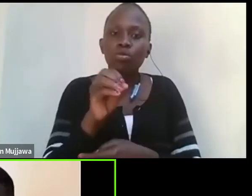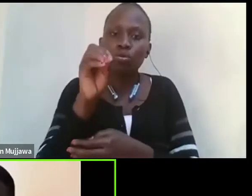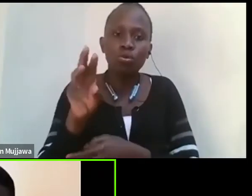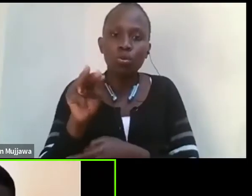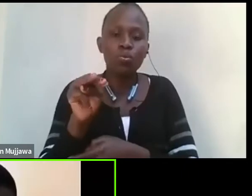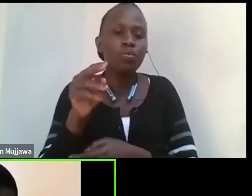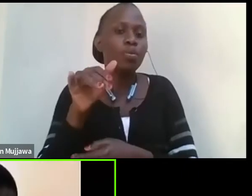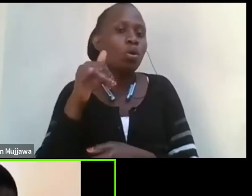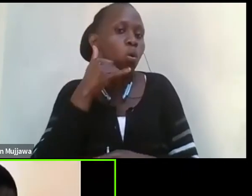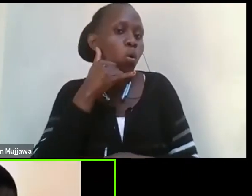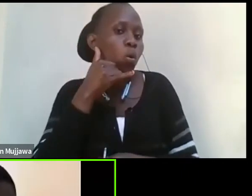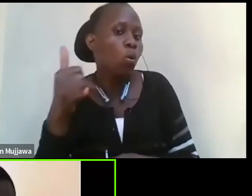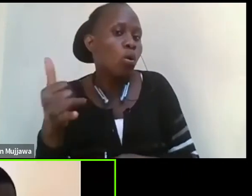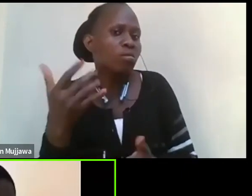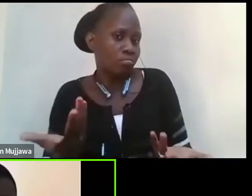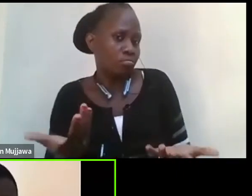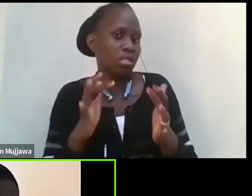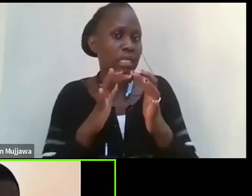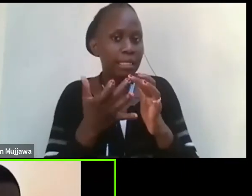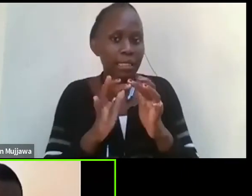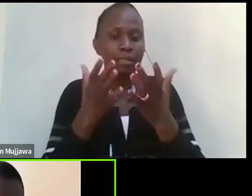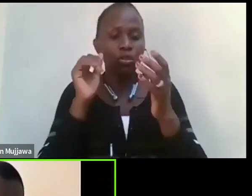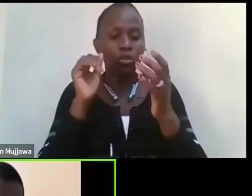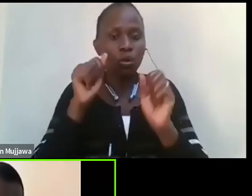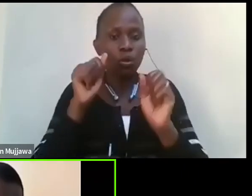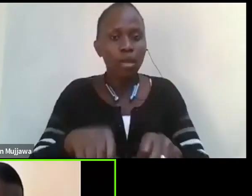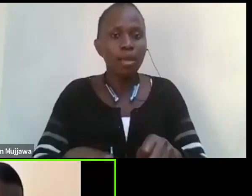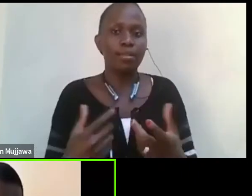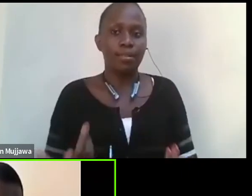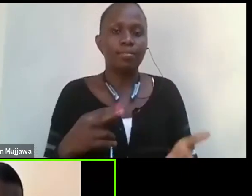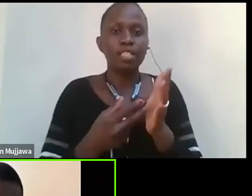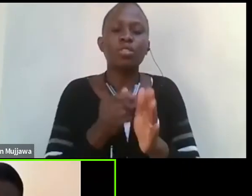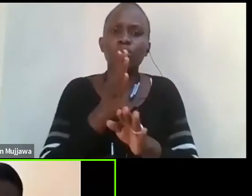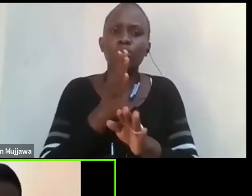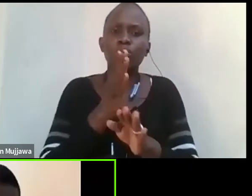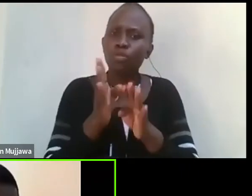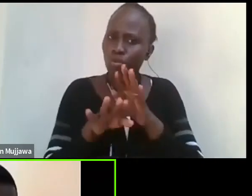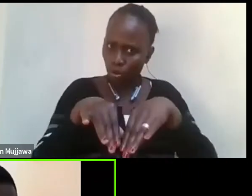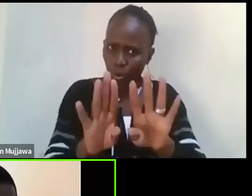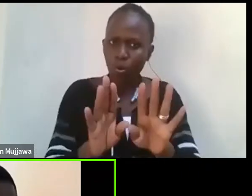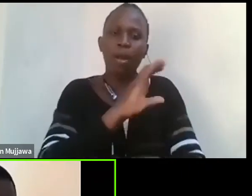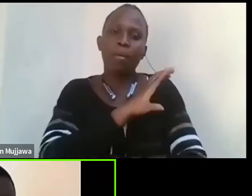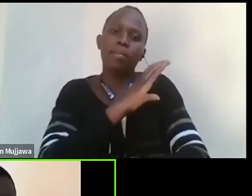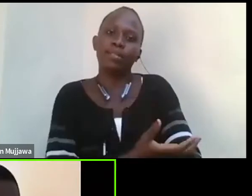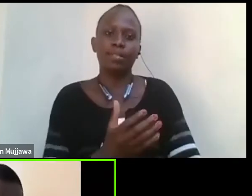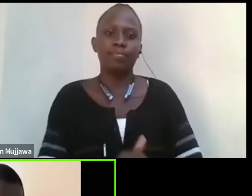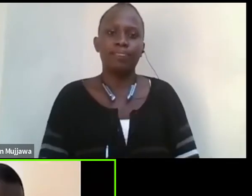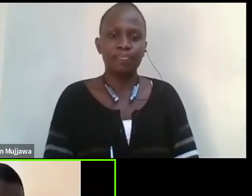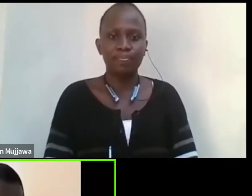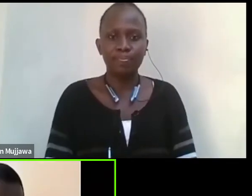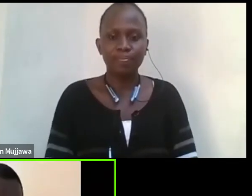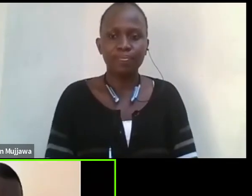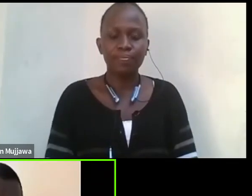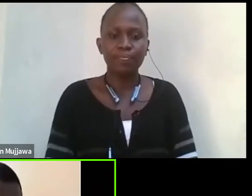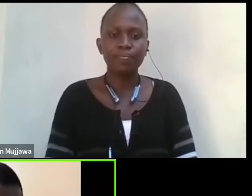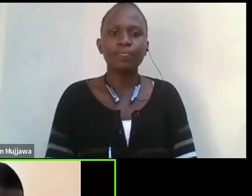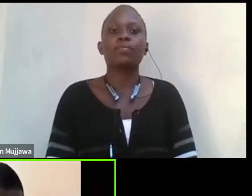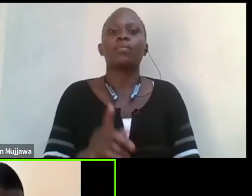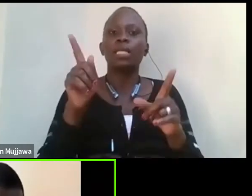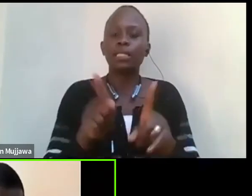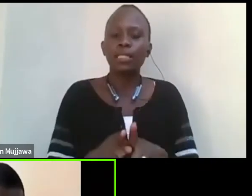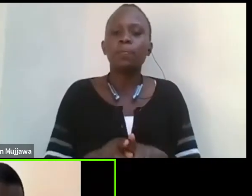you have access to internet. So use it to build your capacity. The third thing is reach out to